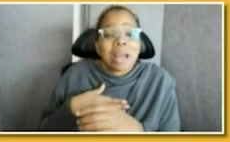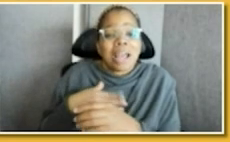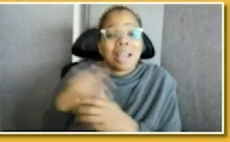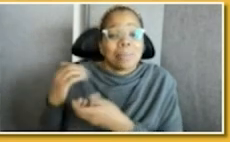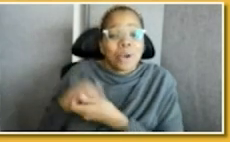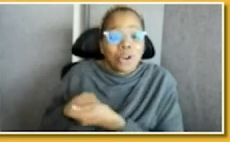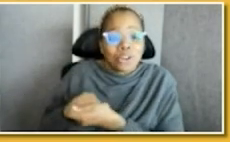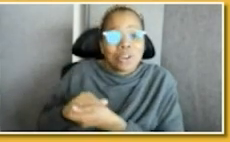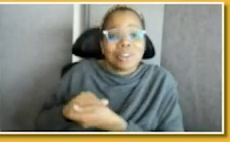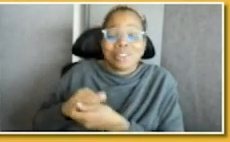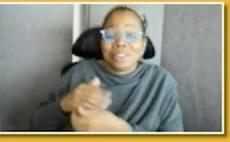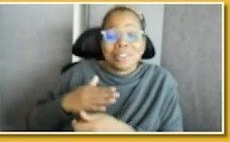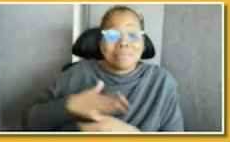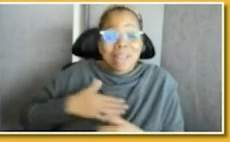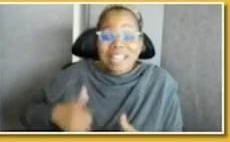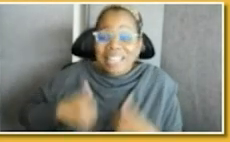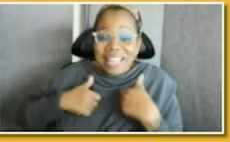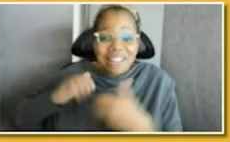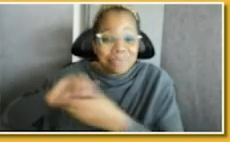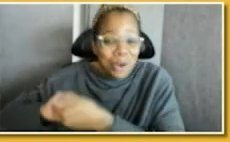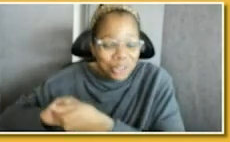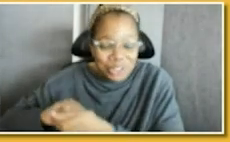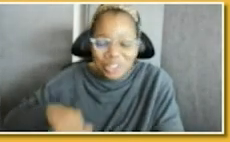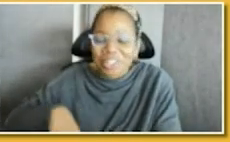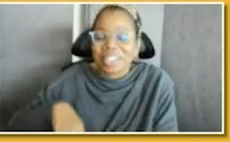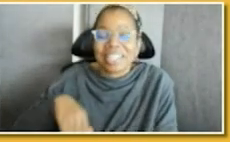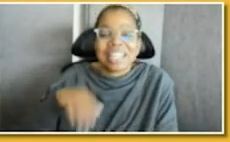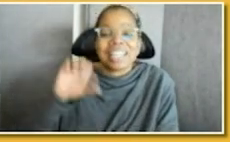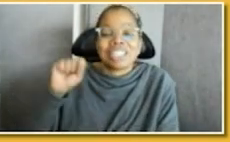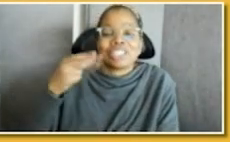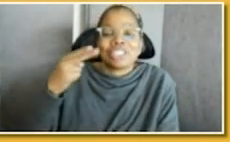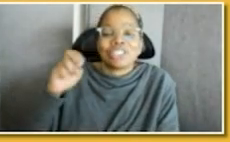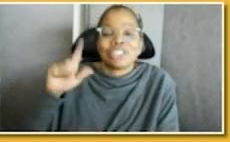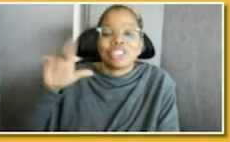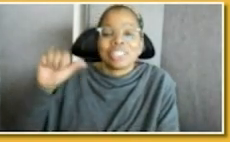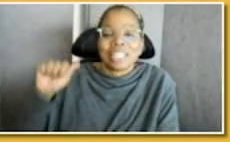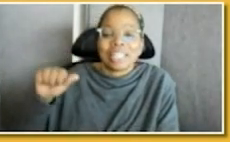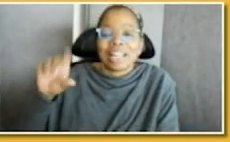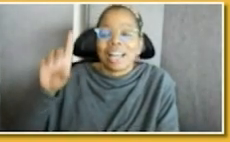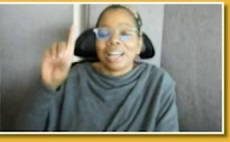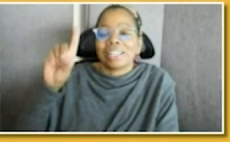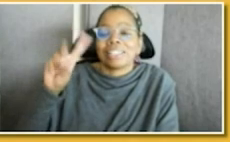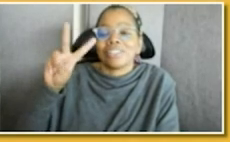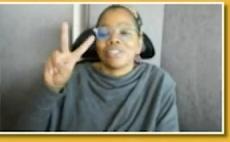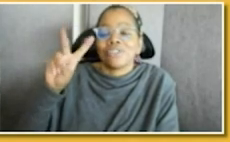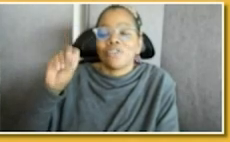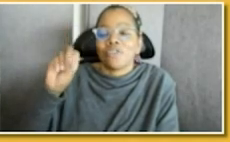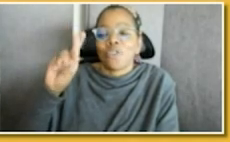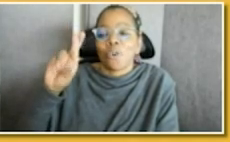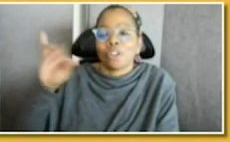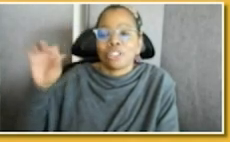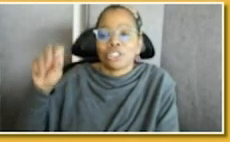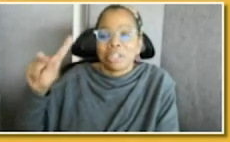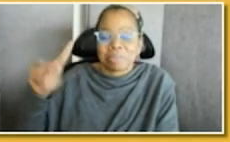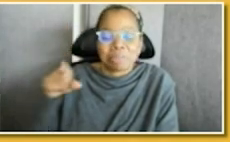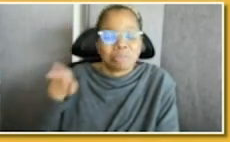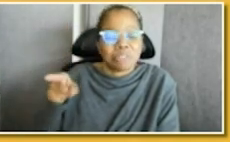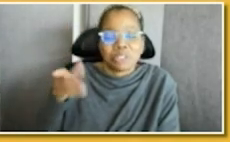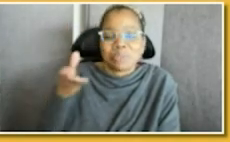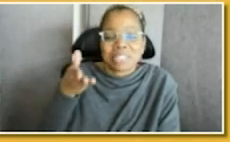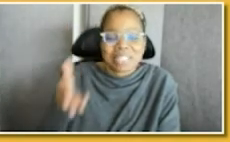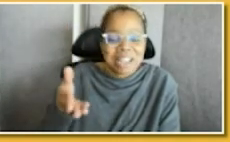partner, Sheila Dvorak, who was, you know, there at all the, you know, all the interviews and in the editing room.